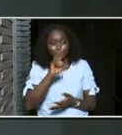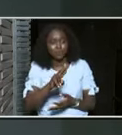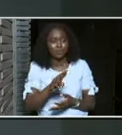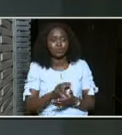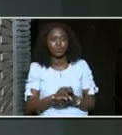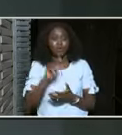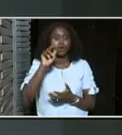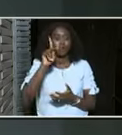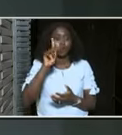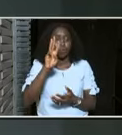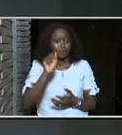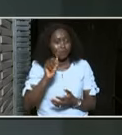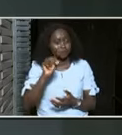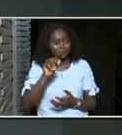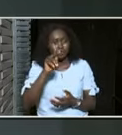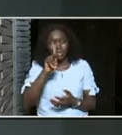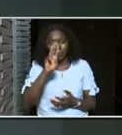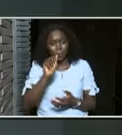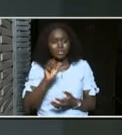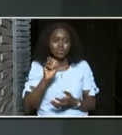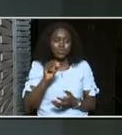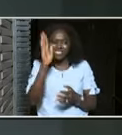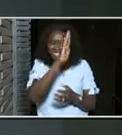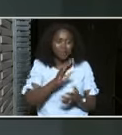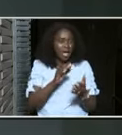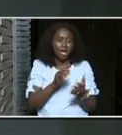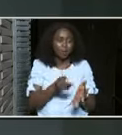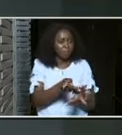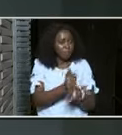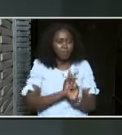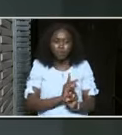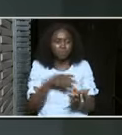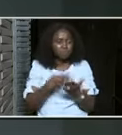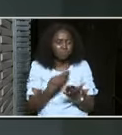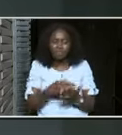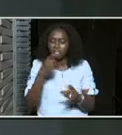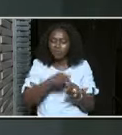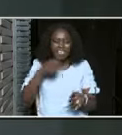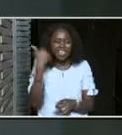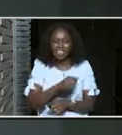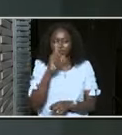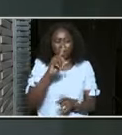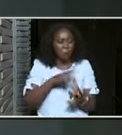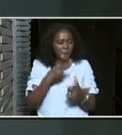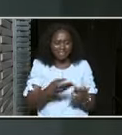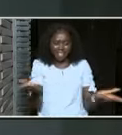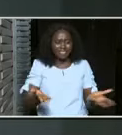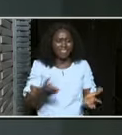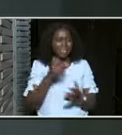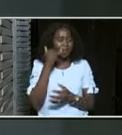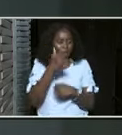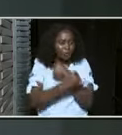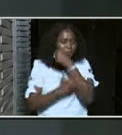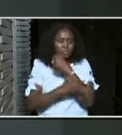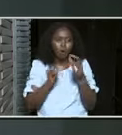naira from any bank, from any individual, from anybody, either in this country or abroad. So I